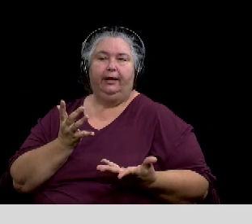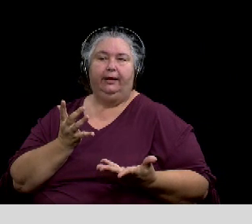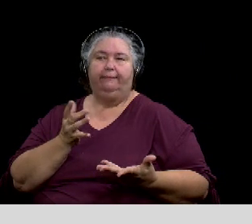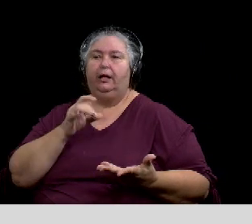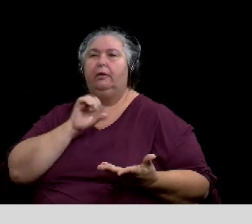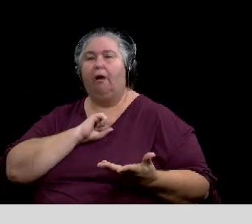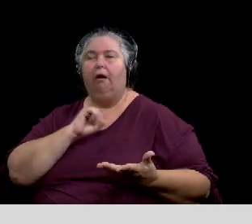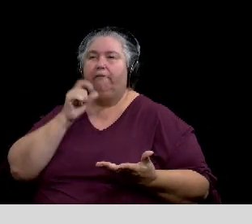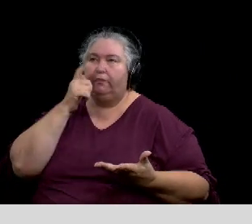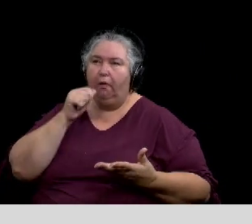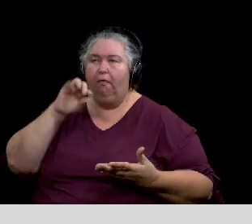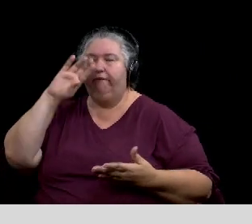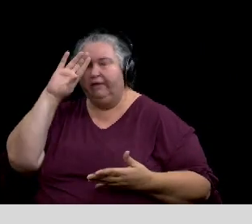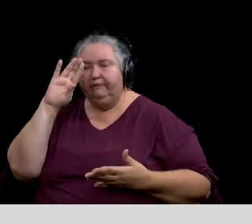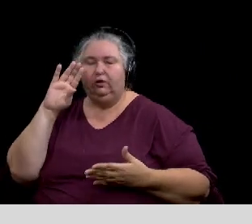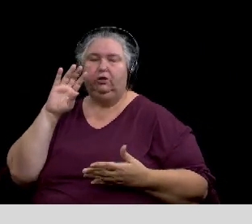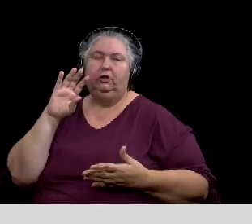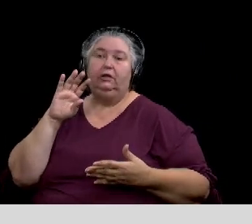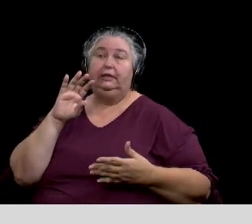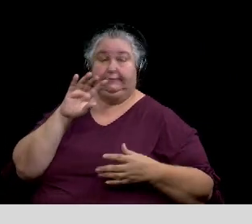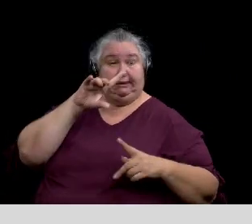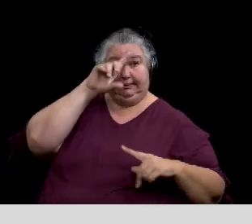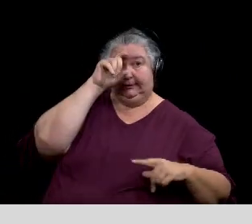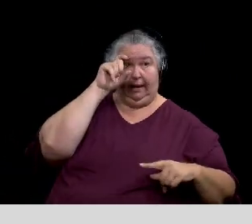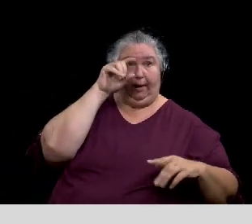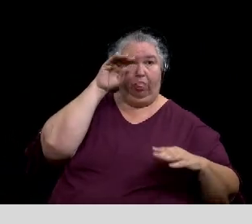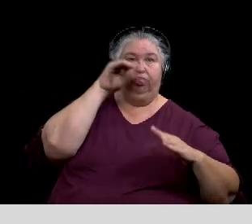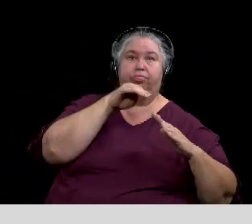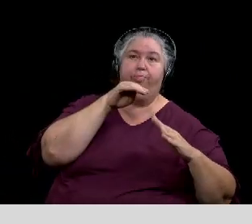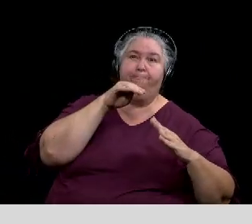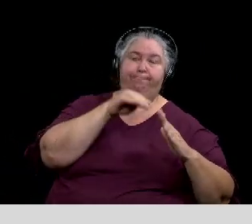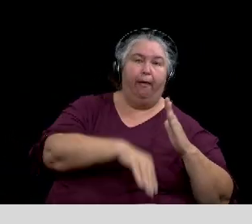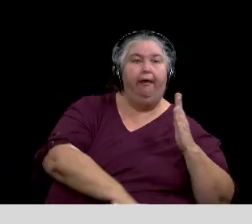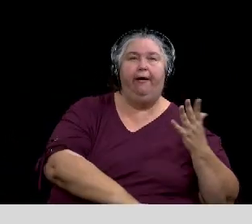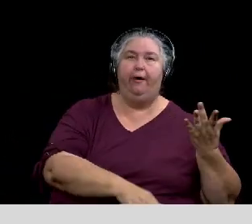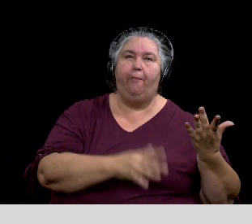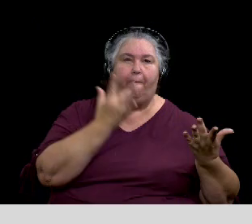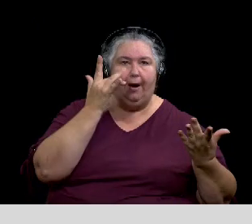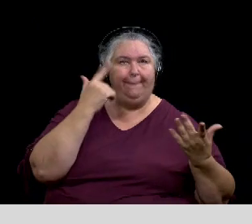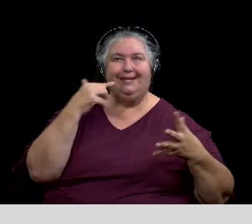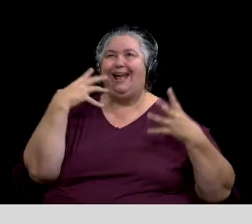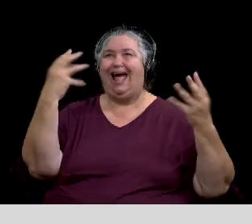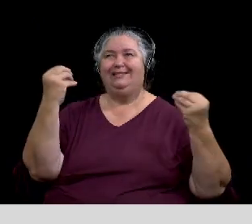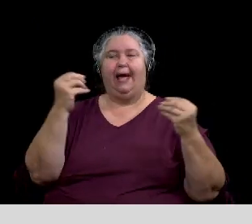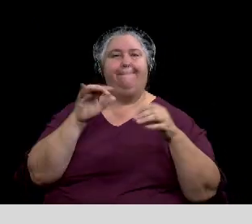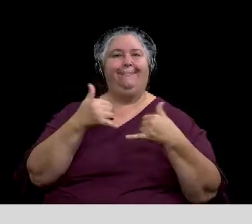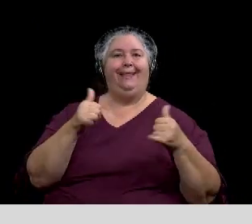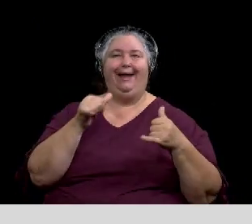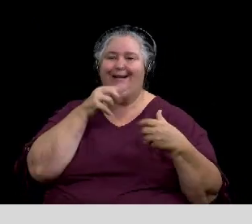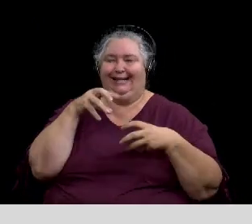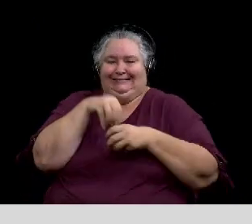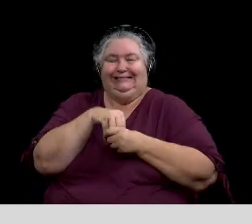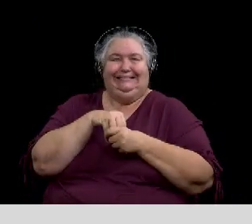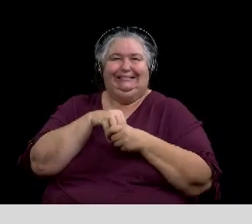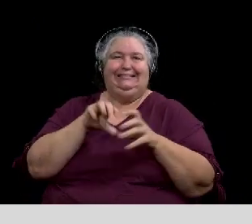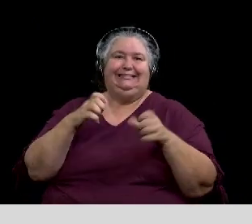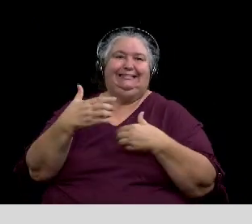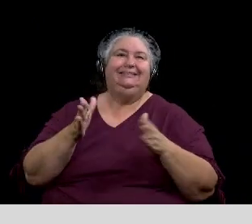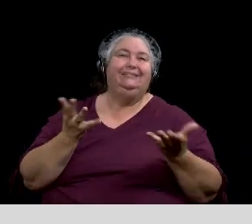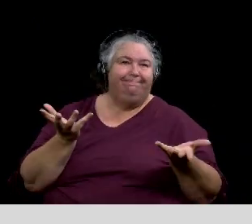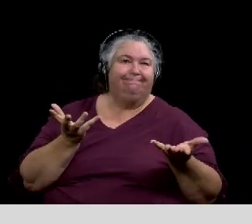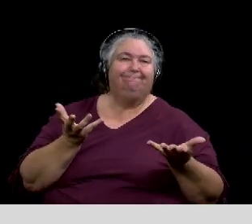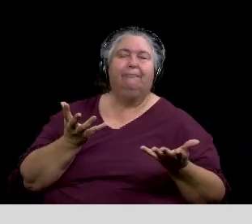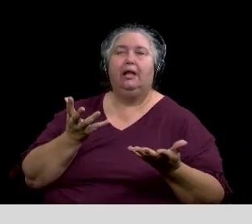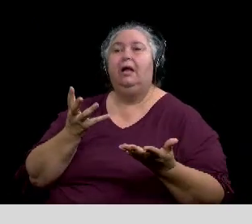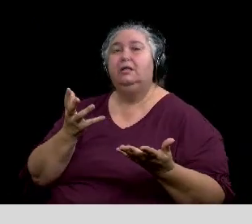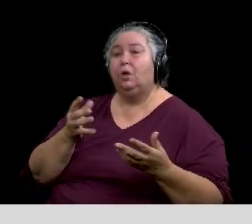cough, cold, fever. In the summer, you see a big dip in those because kids are outside playing. So again, we're